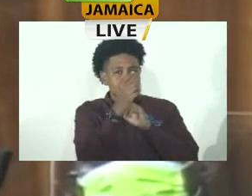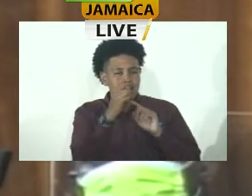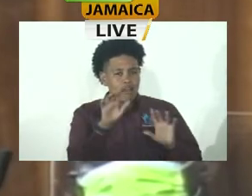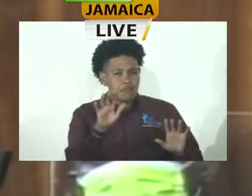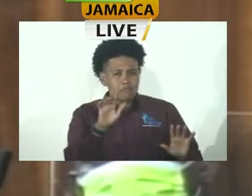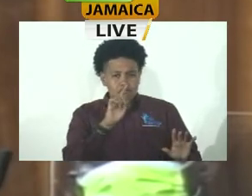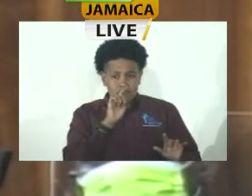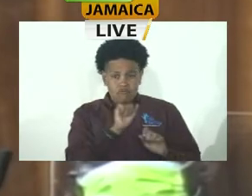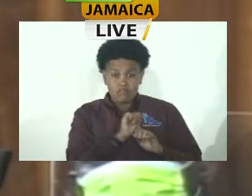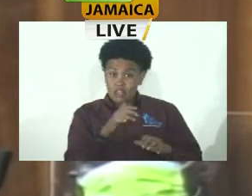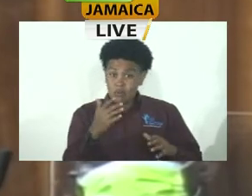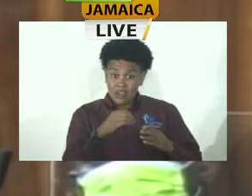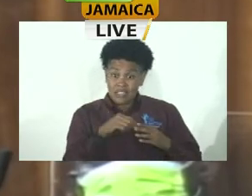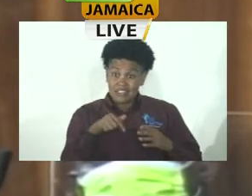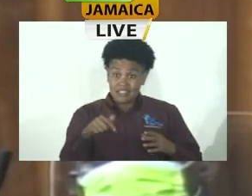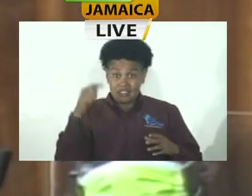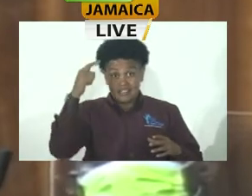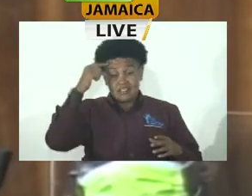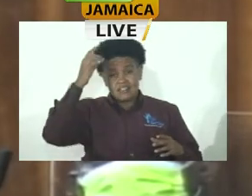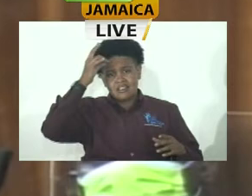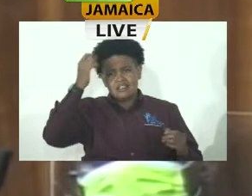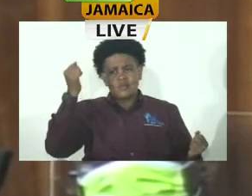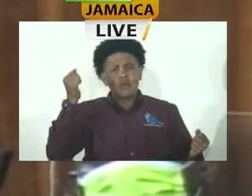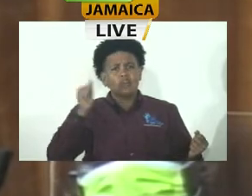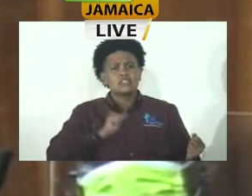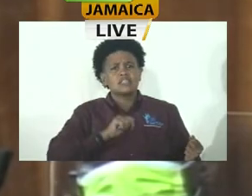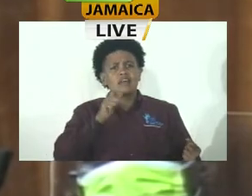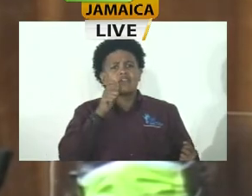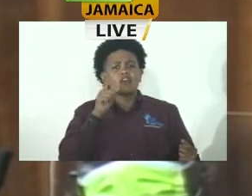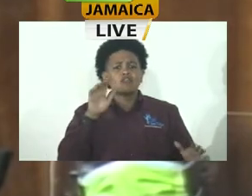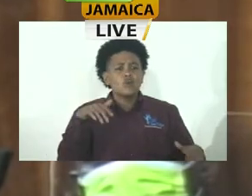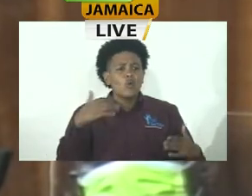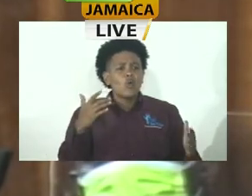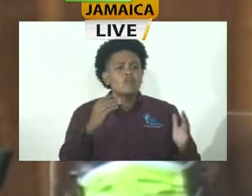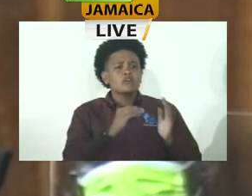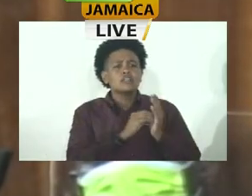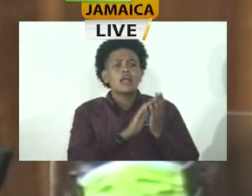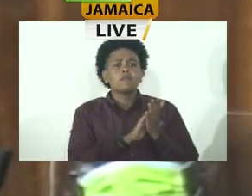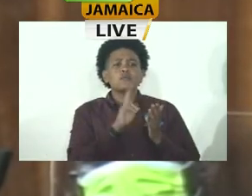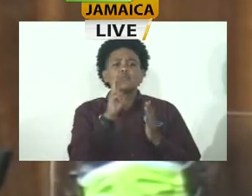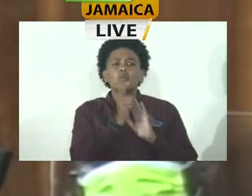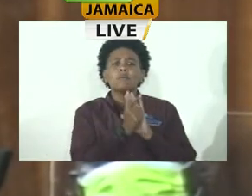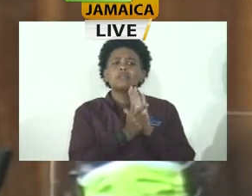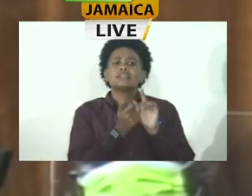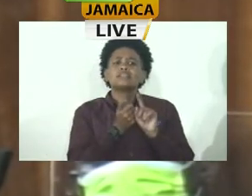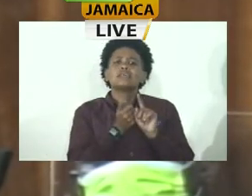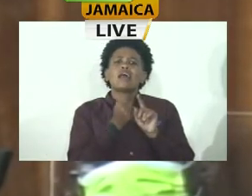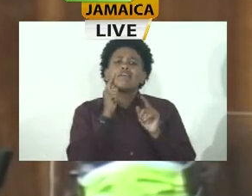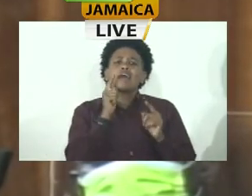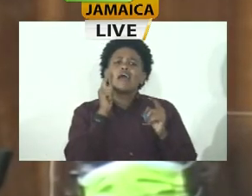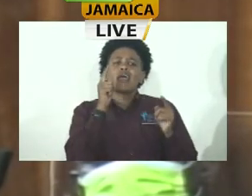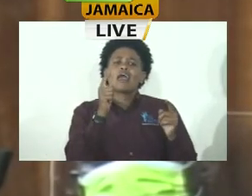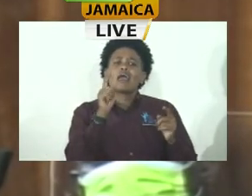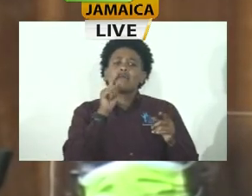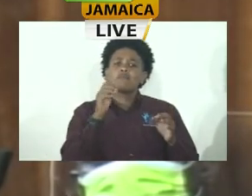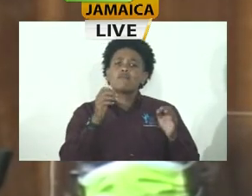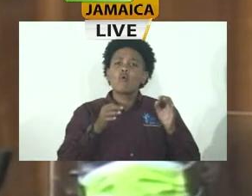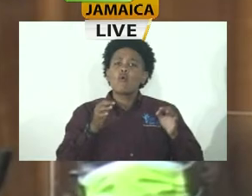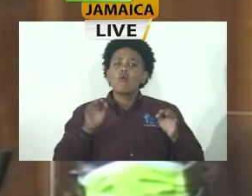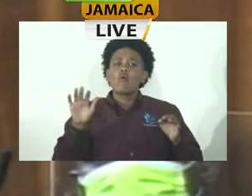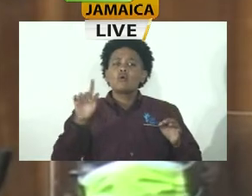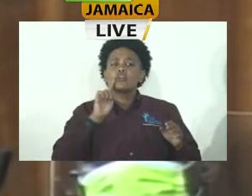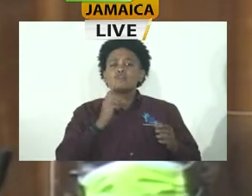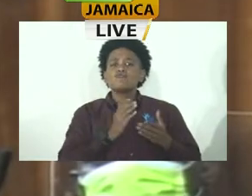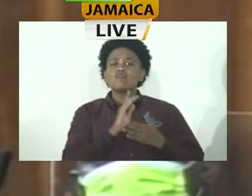was with this in mind that i resent the table two bills aimed at giving the prosecution right of